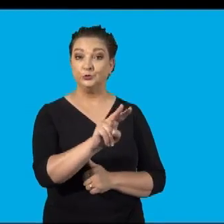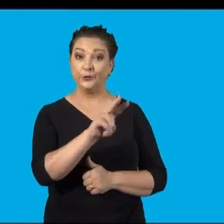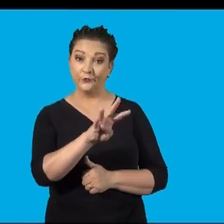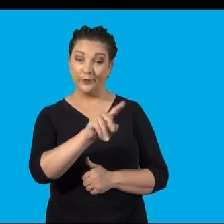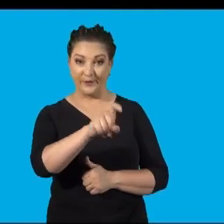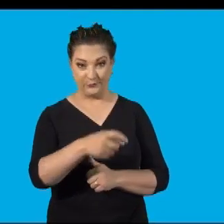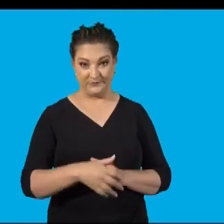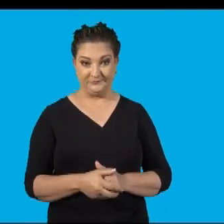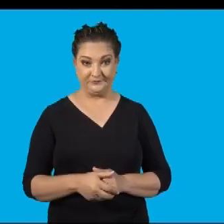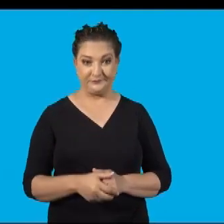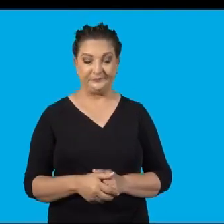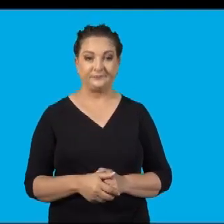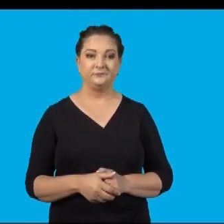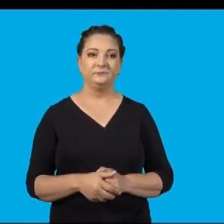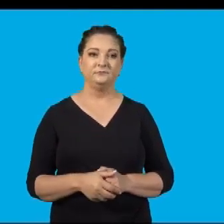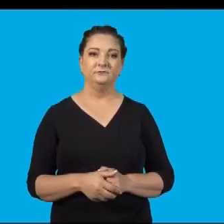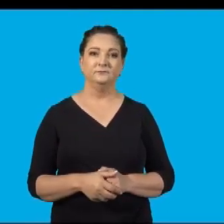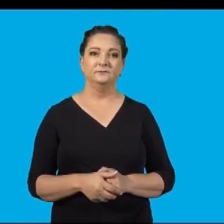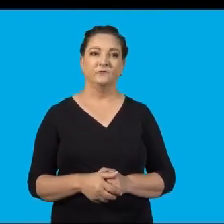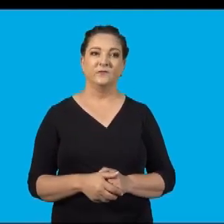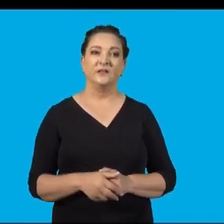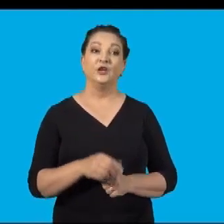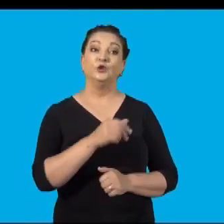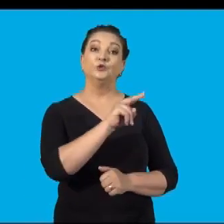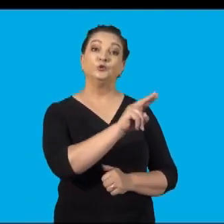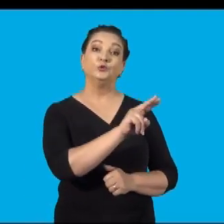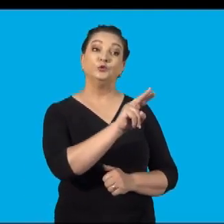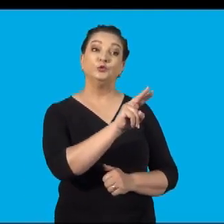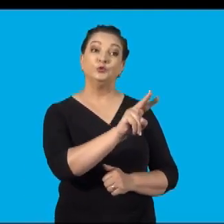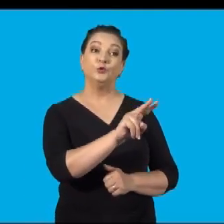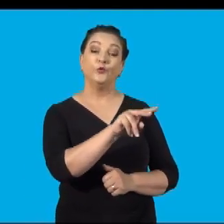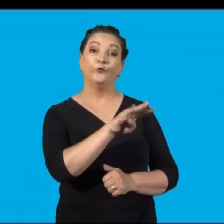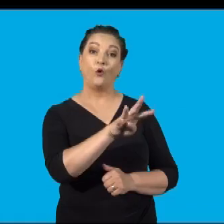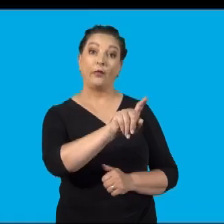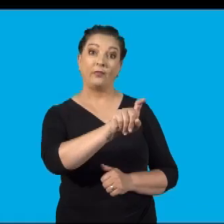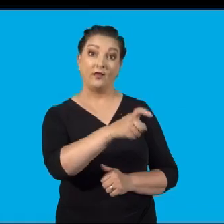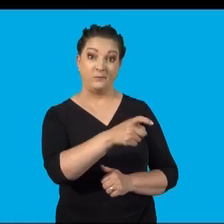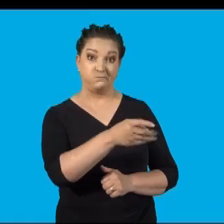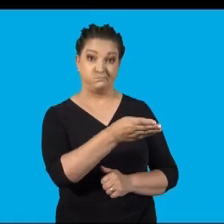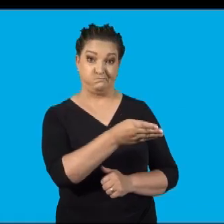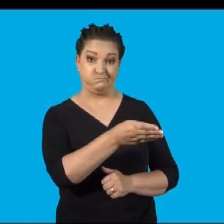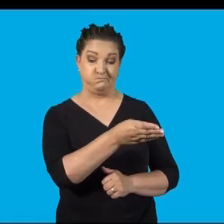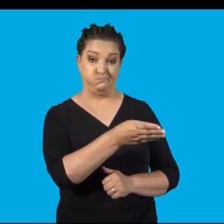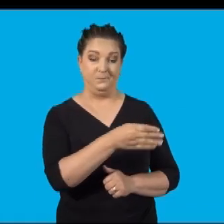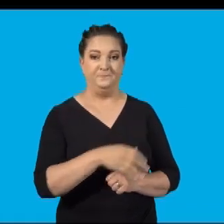me 224,000. So I'll come here, I have my 224,000.